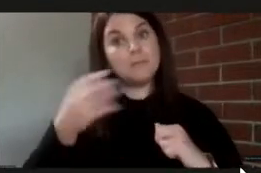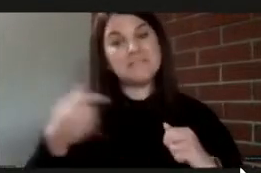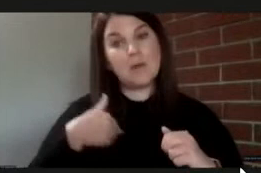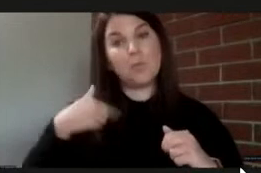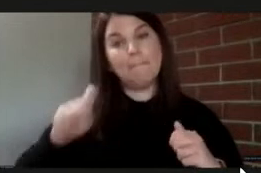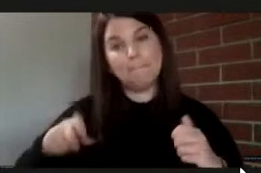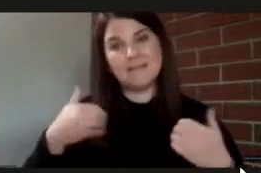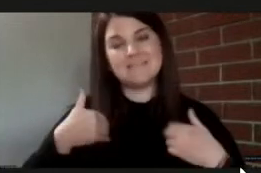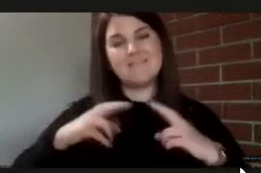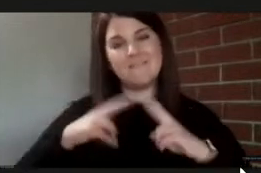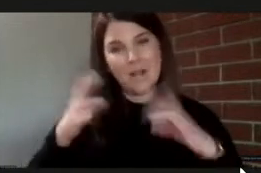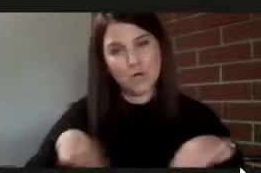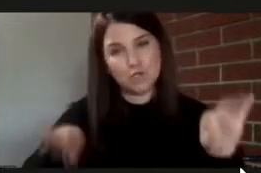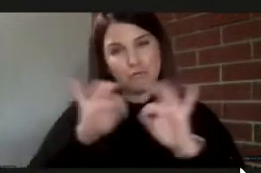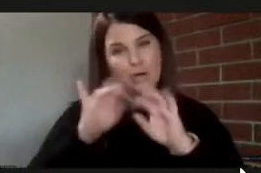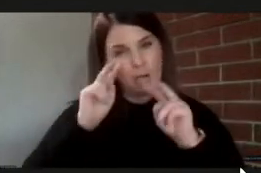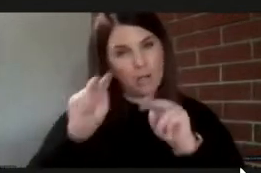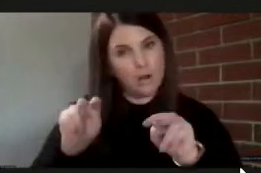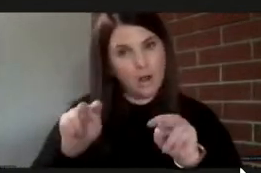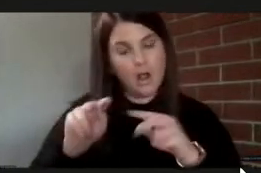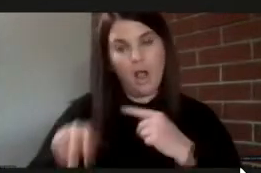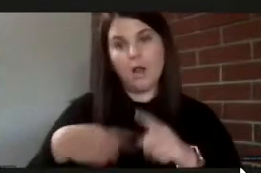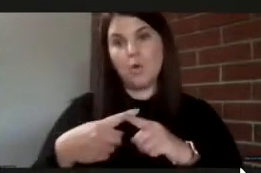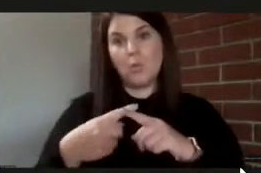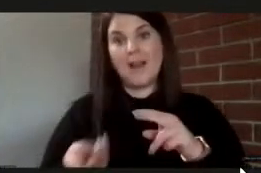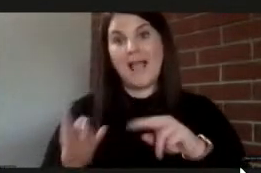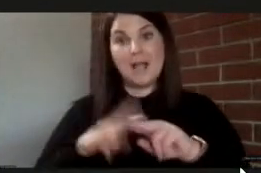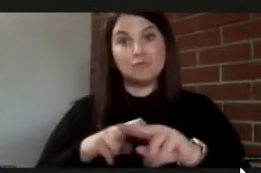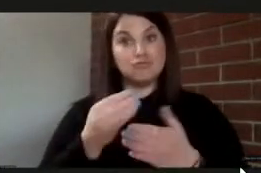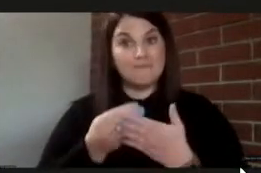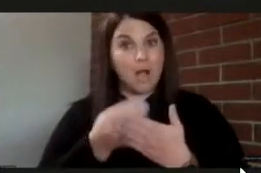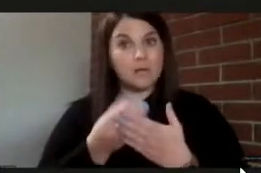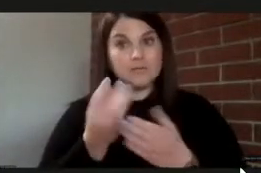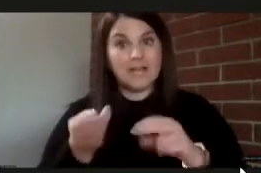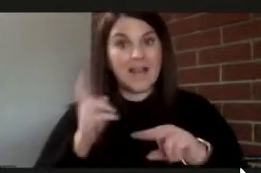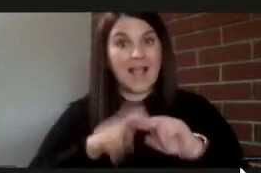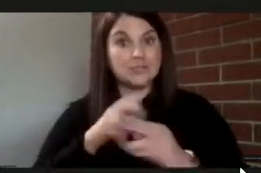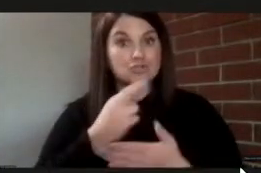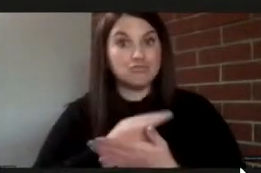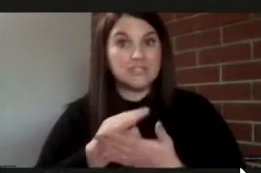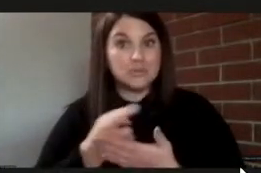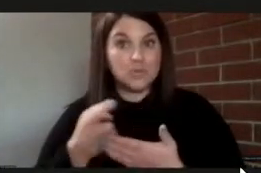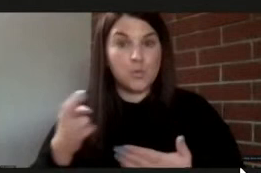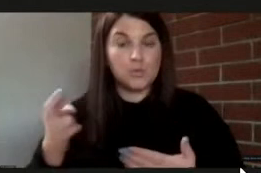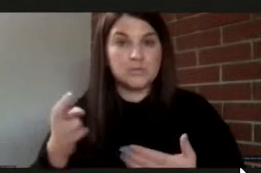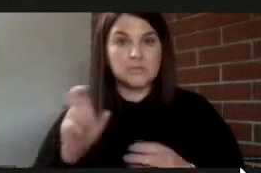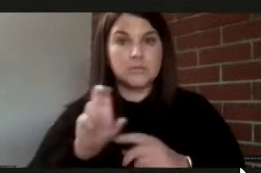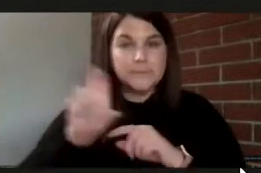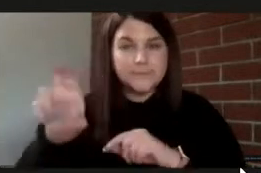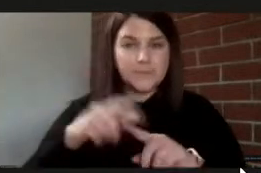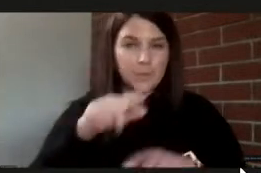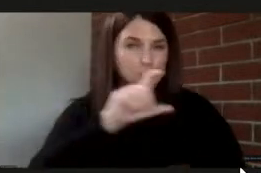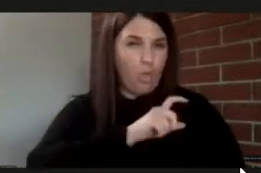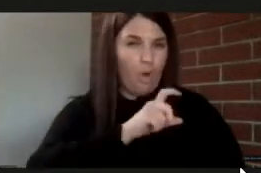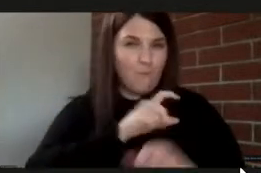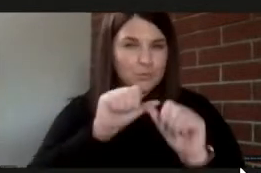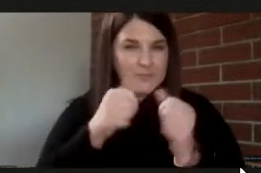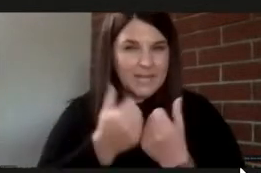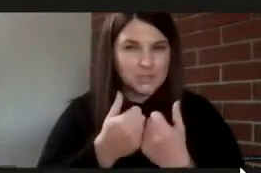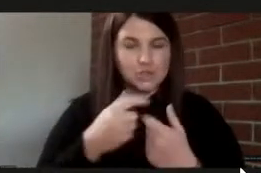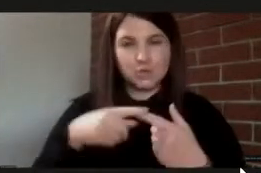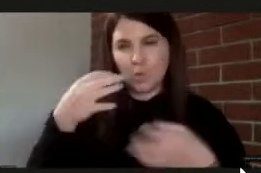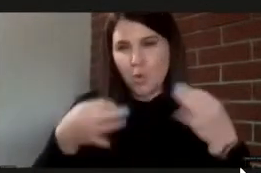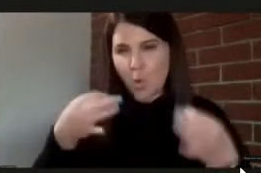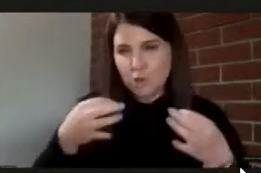a very critical eye when extra funds and extra resources are going to law enforcement agencies, to courts, to